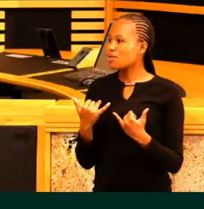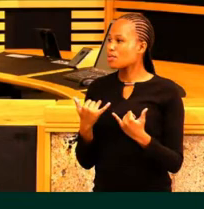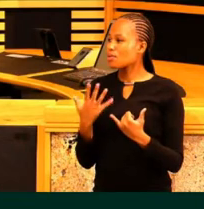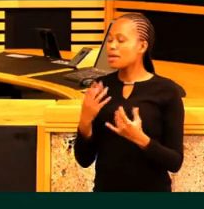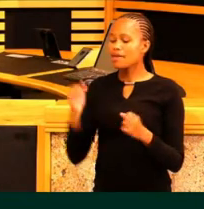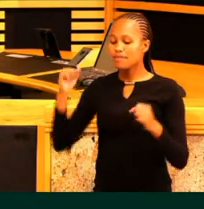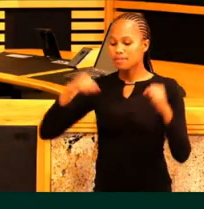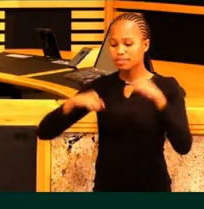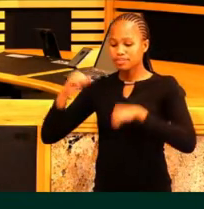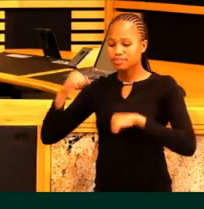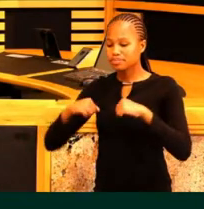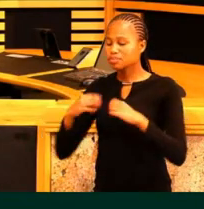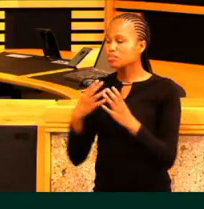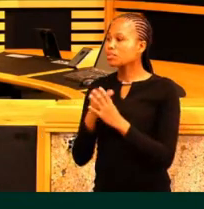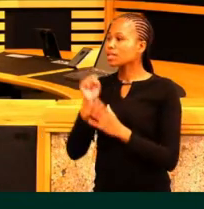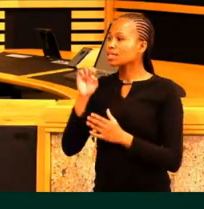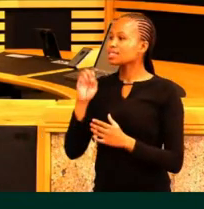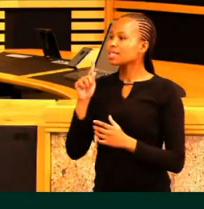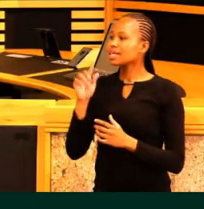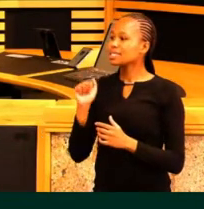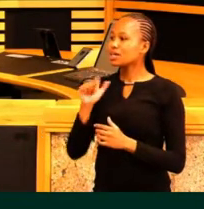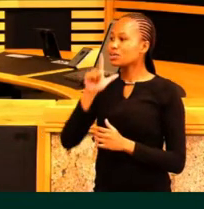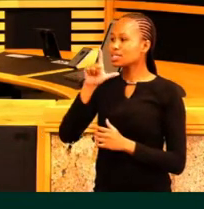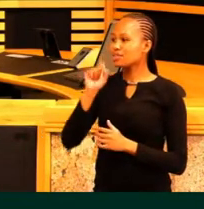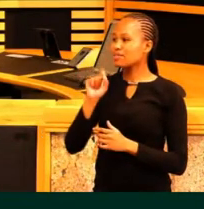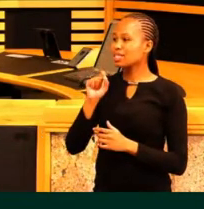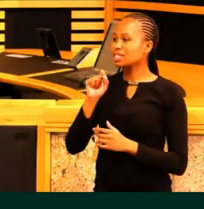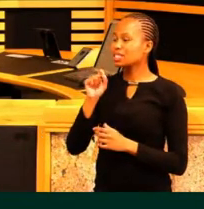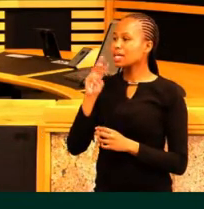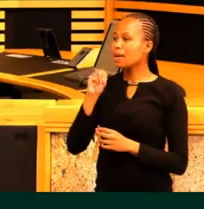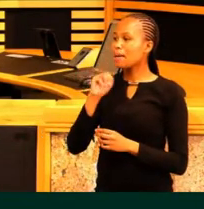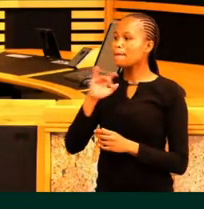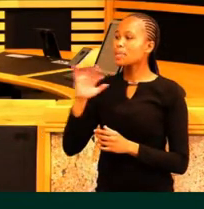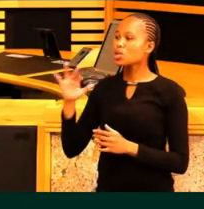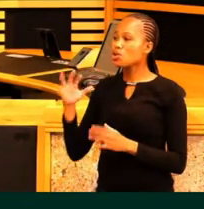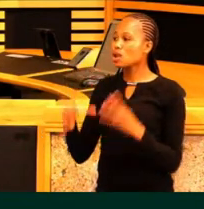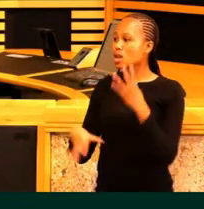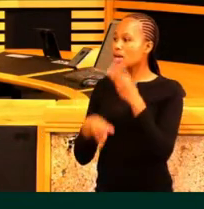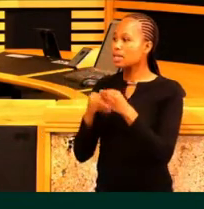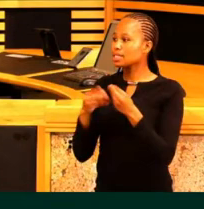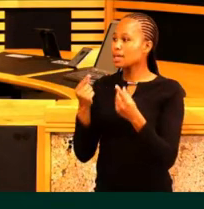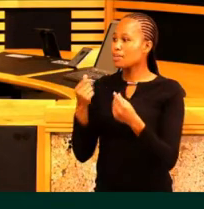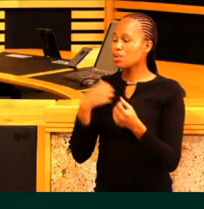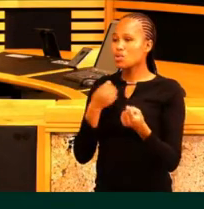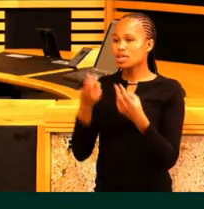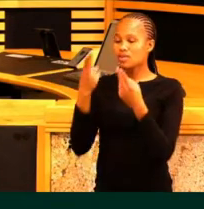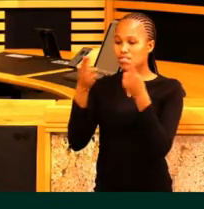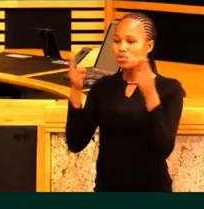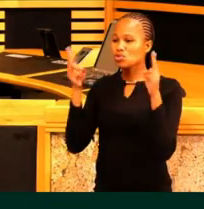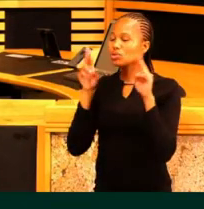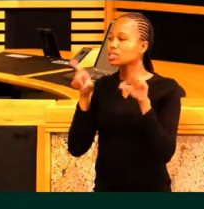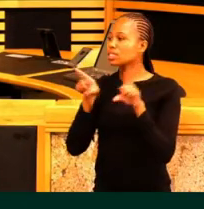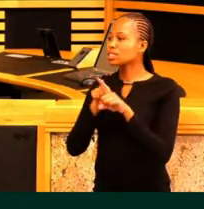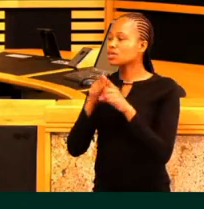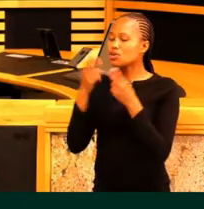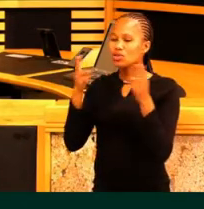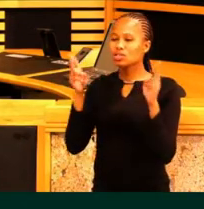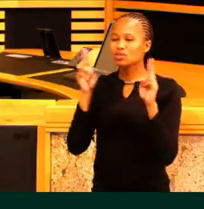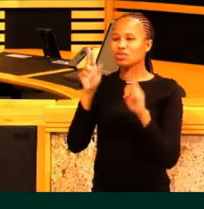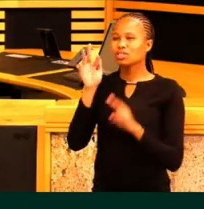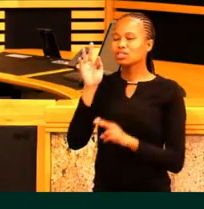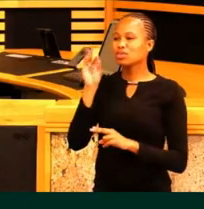agreement with mercita of 70 million adding on the money that you are giving to universities like University of forte